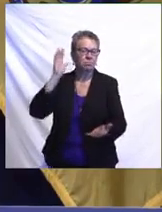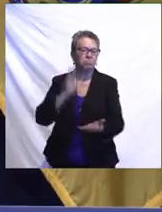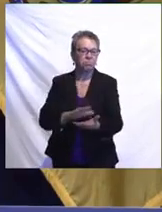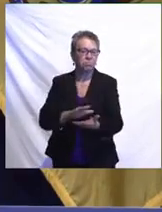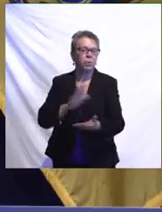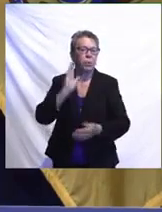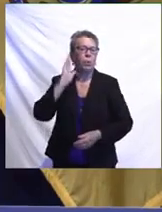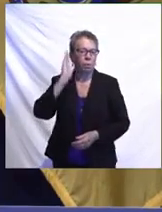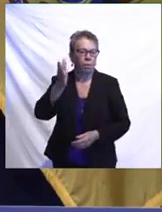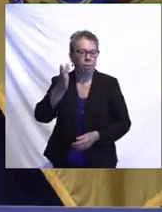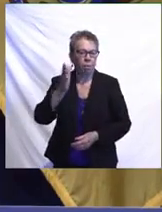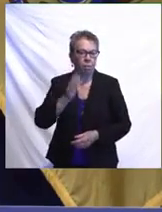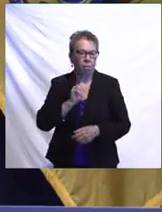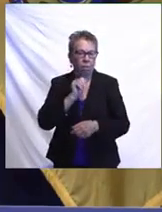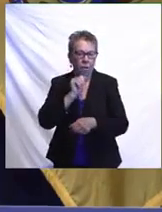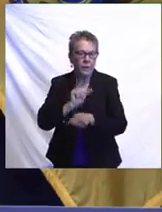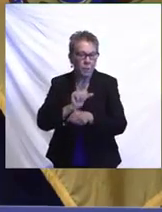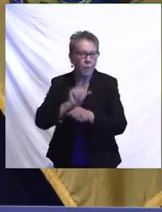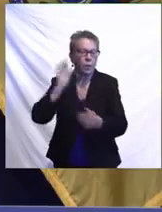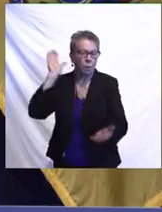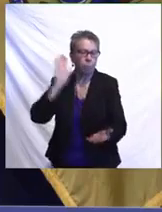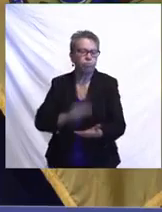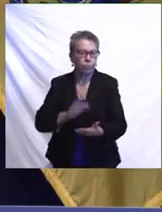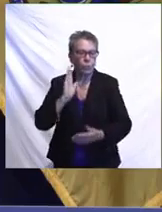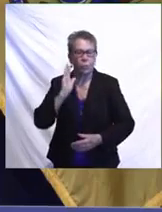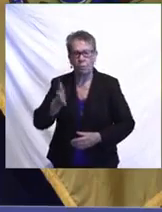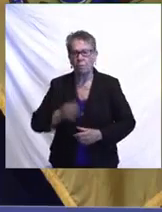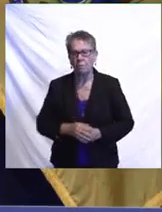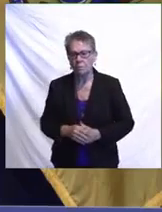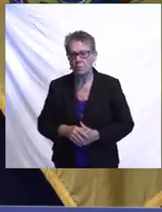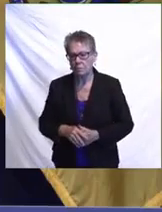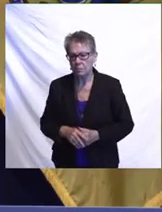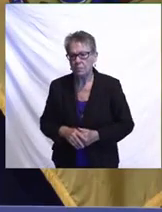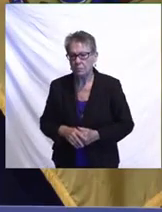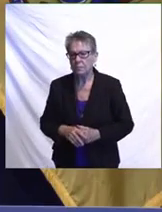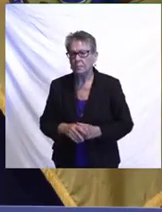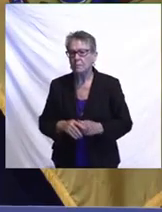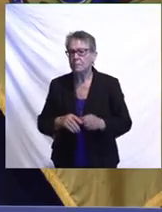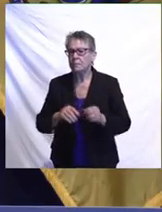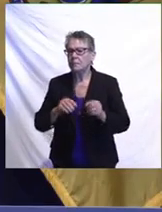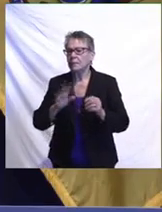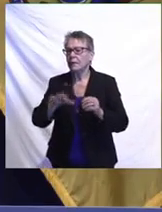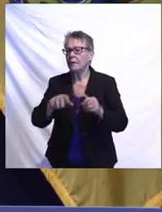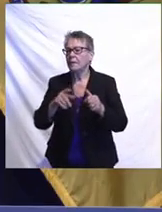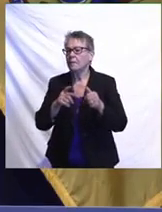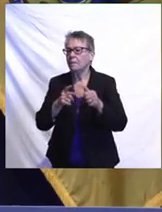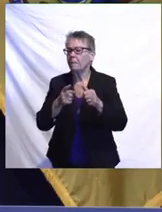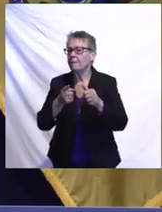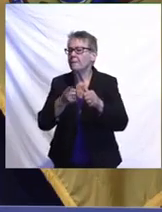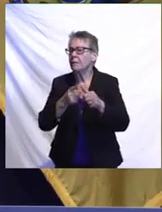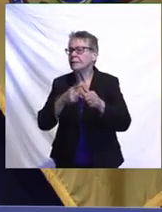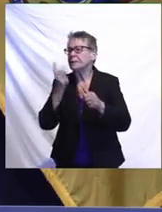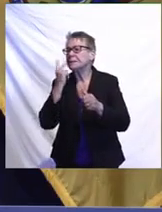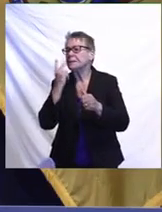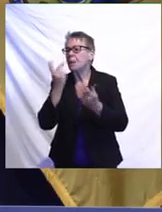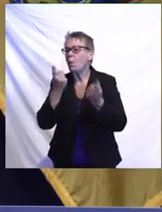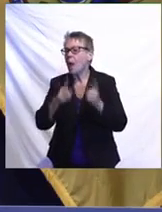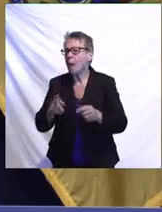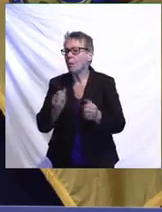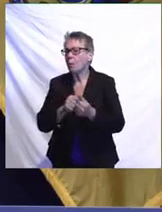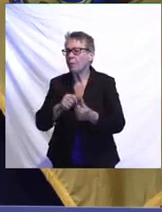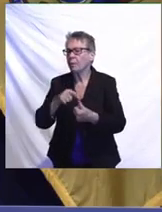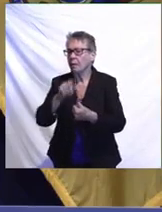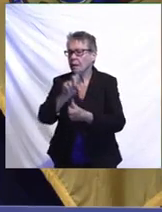proceeds over the next period of time. If nothing else, when you combine the American Rescue Plan money with